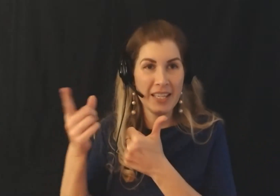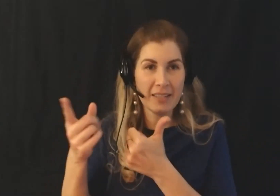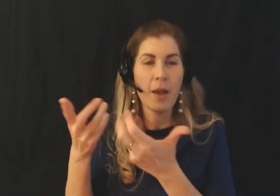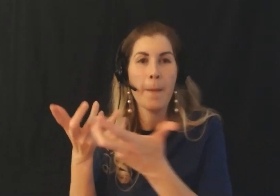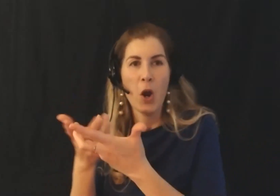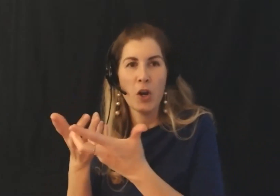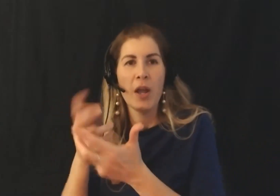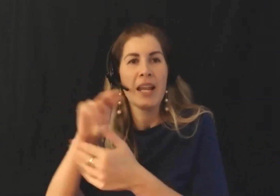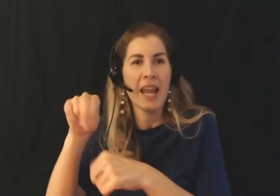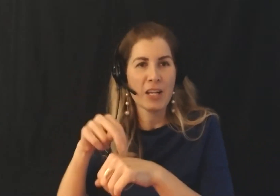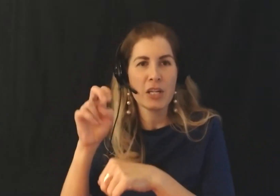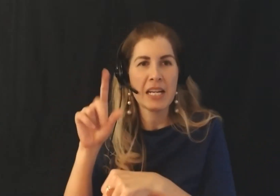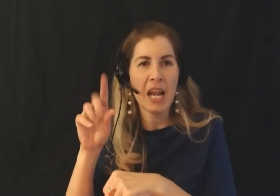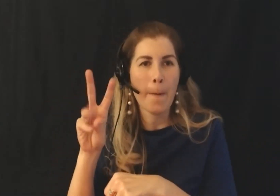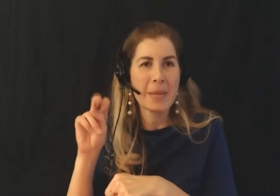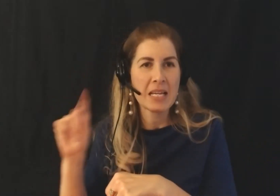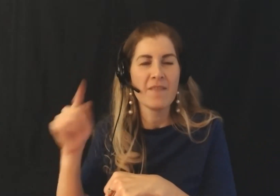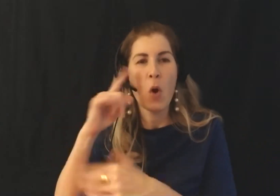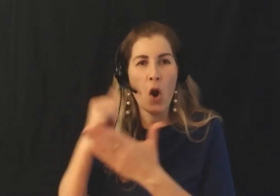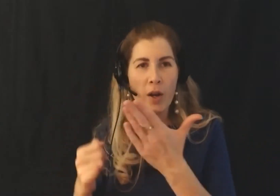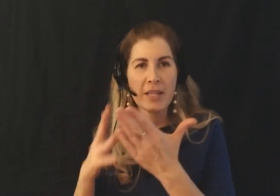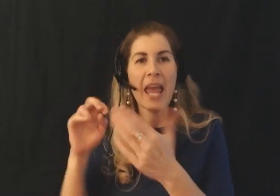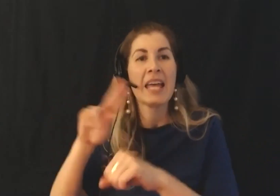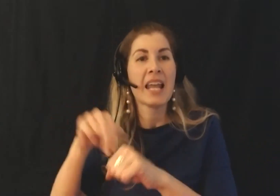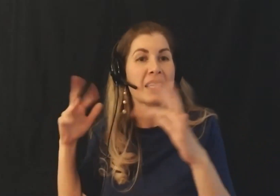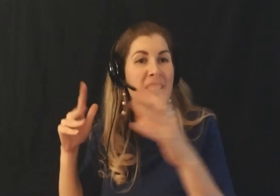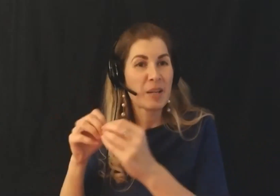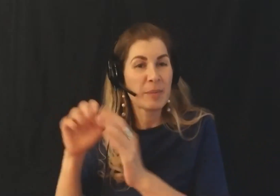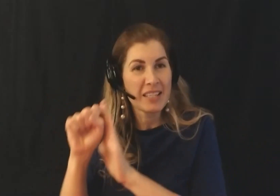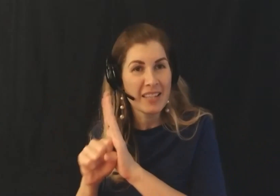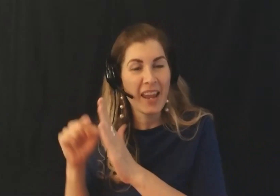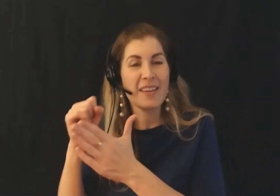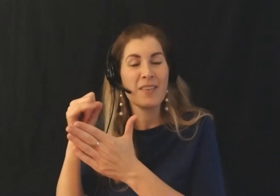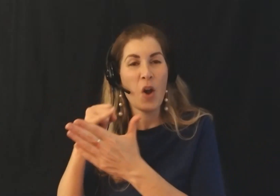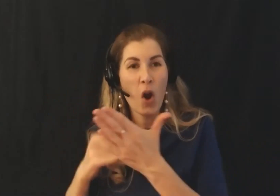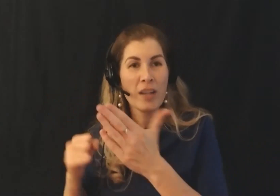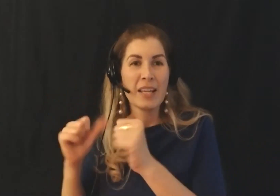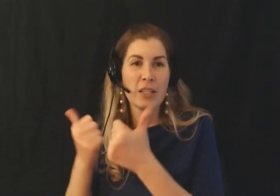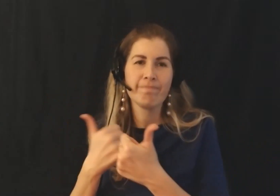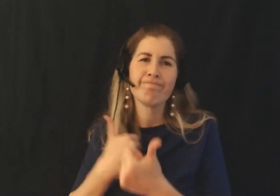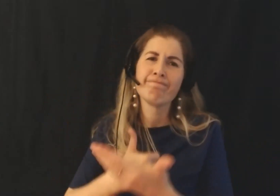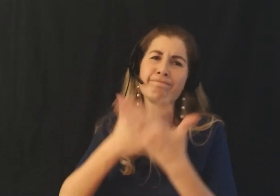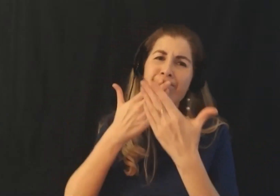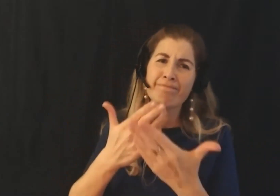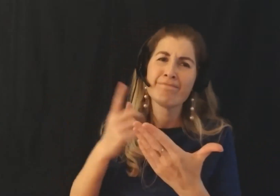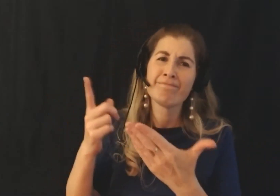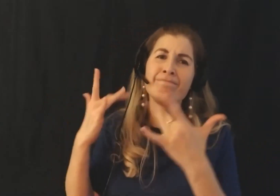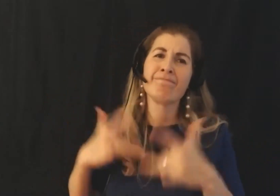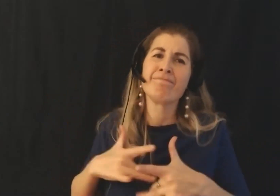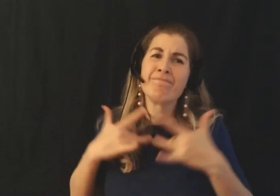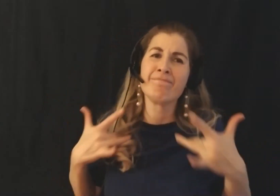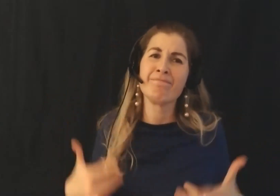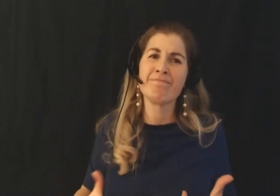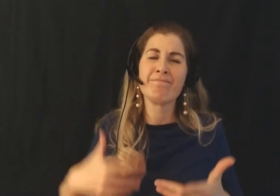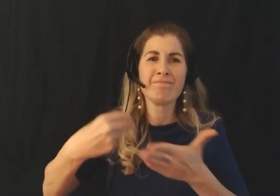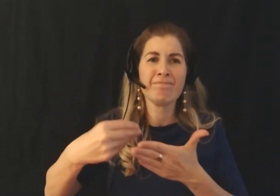the National Endowment for the Arts and the National Assembly of State Arts Agencies. We are grateful for the generous support of all these